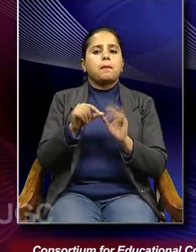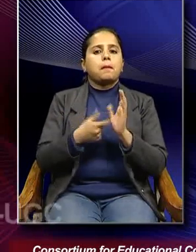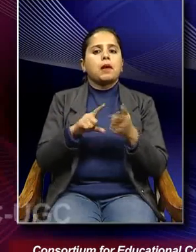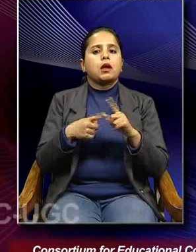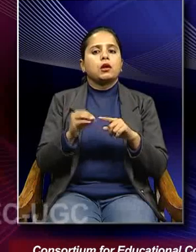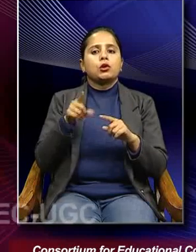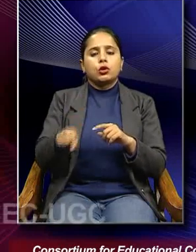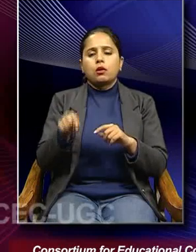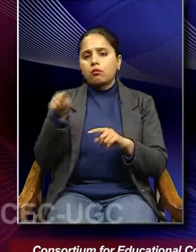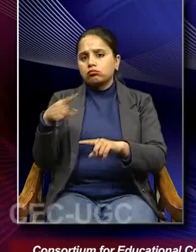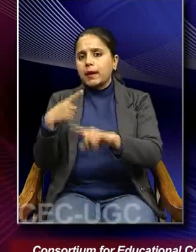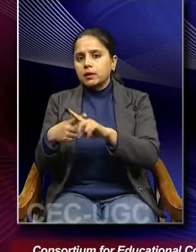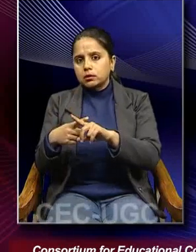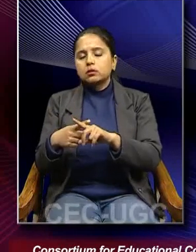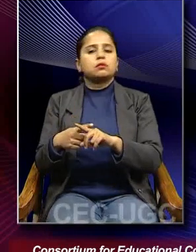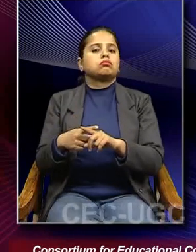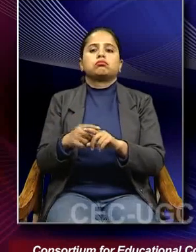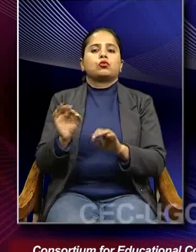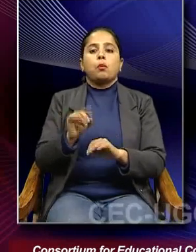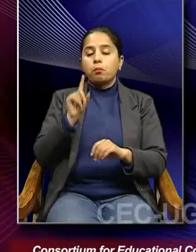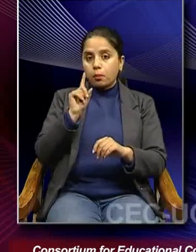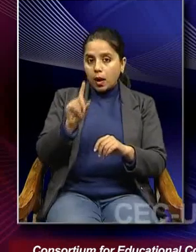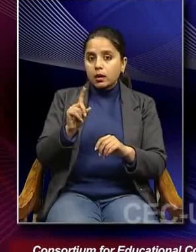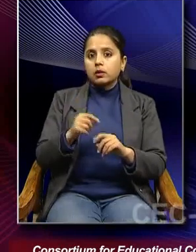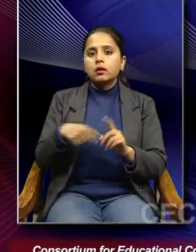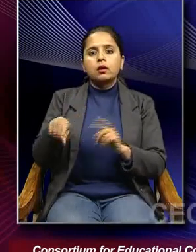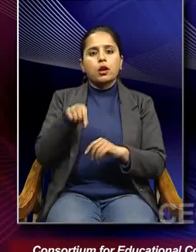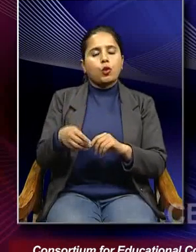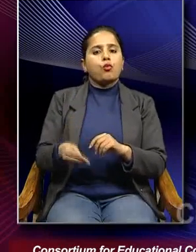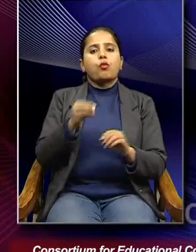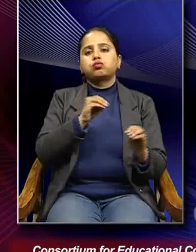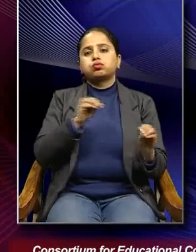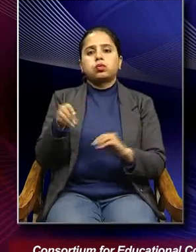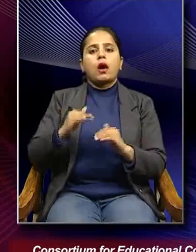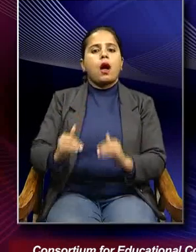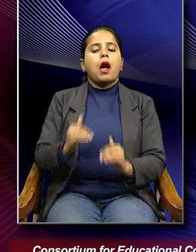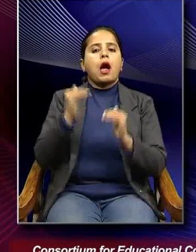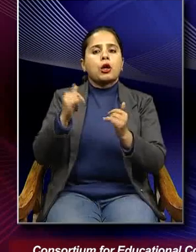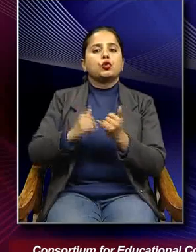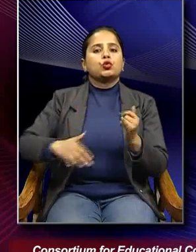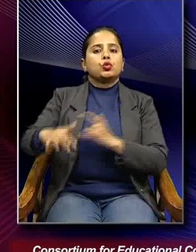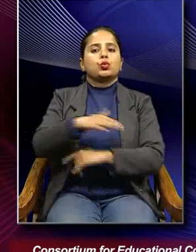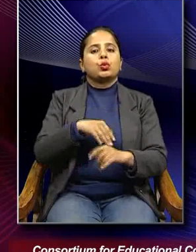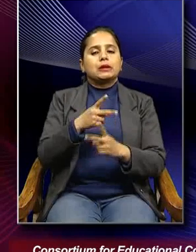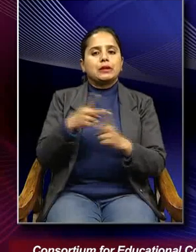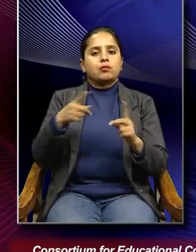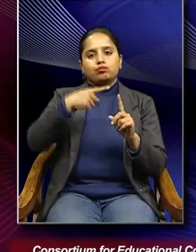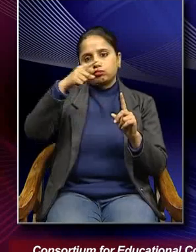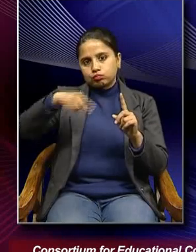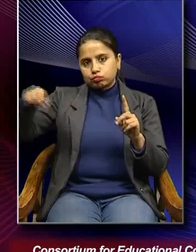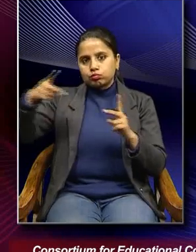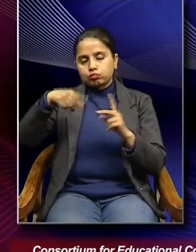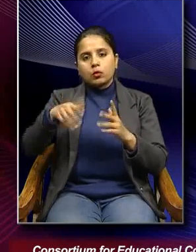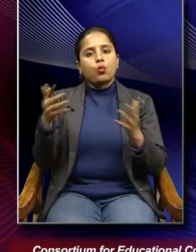to point X, but nevertheless it has moved to the higher social indifference curve or welfare